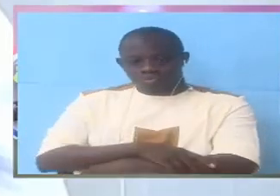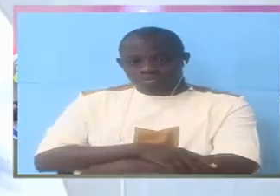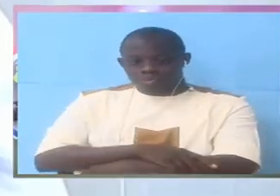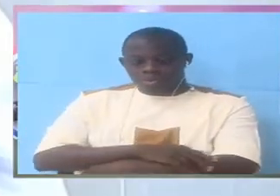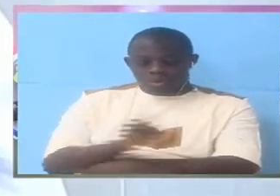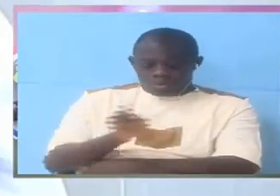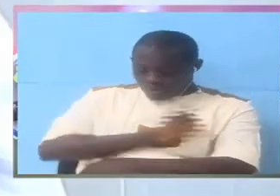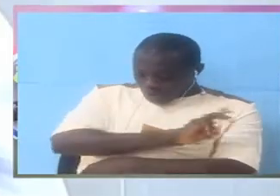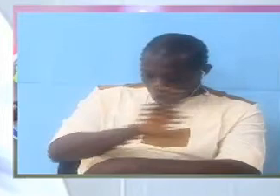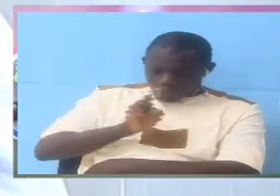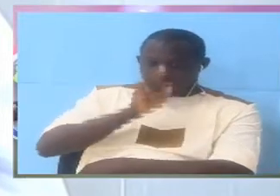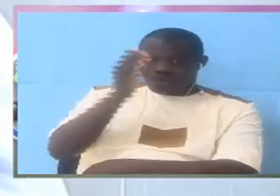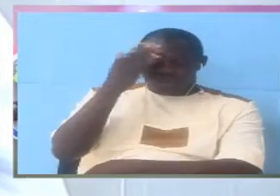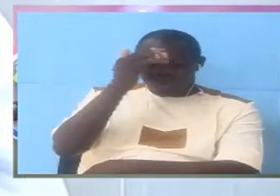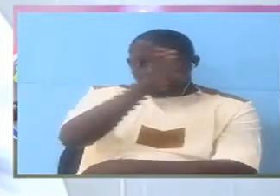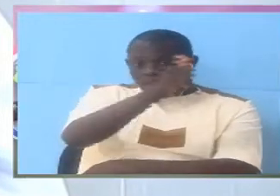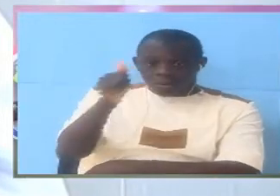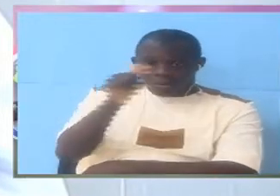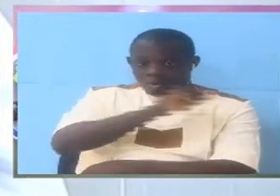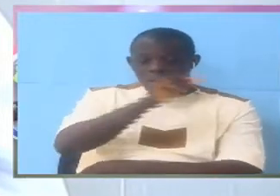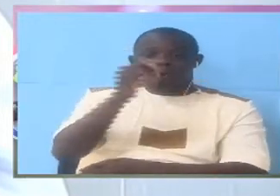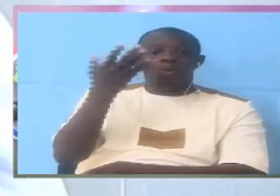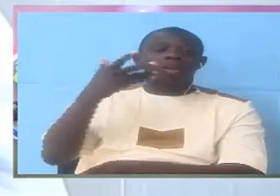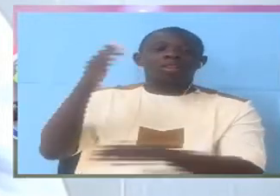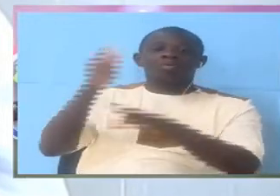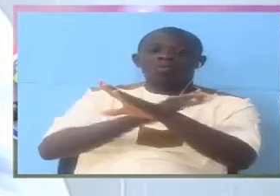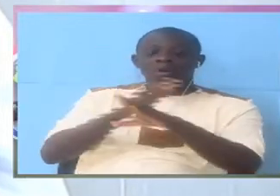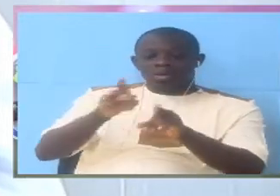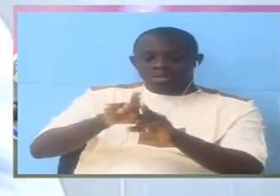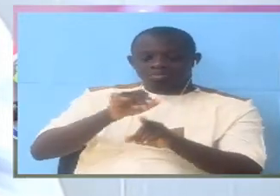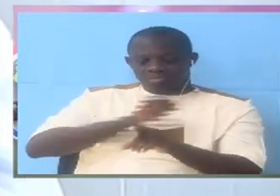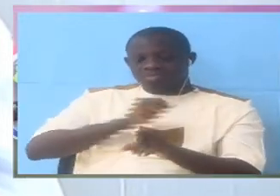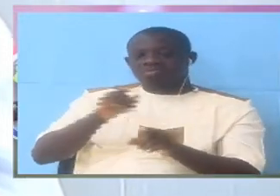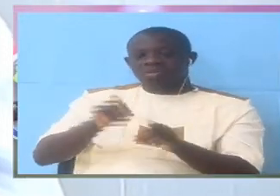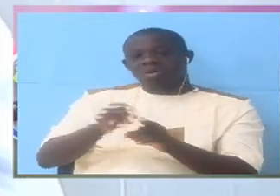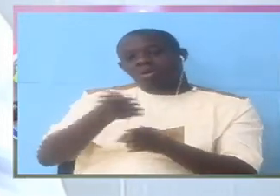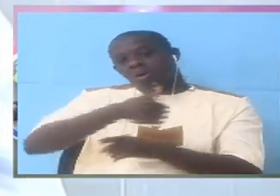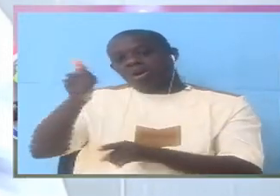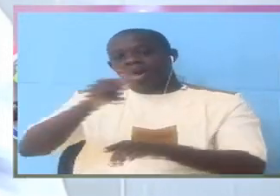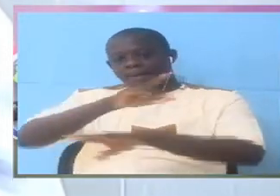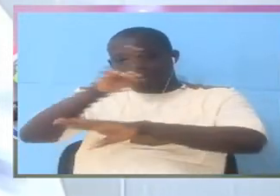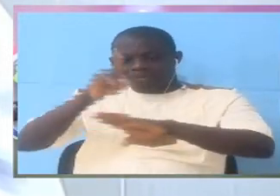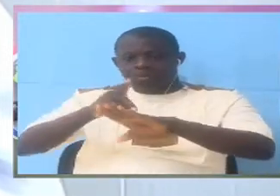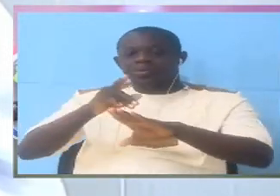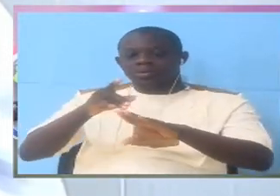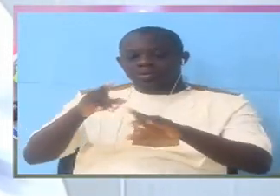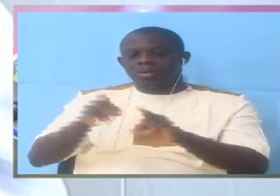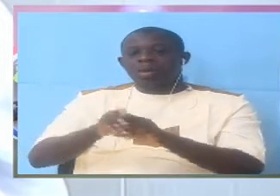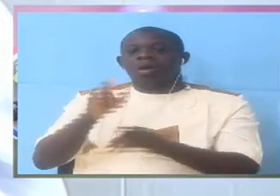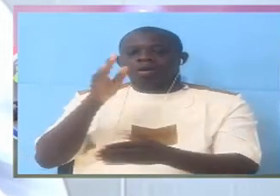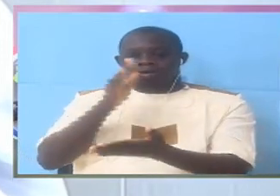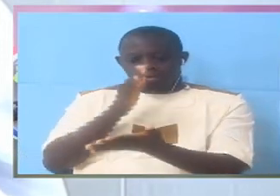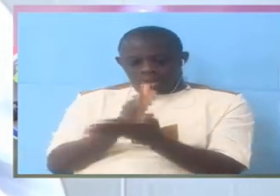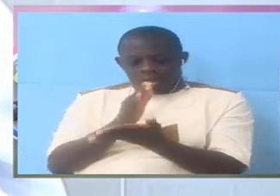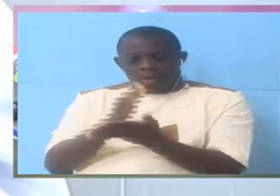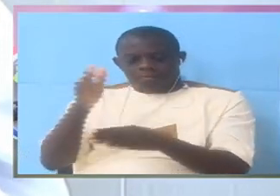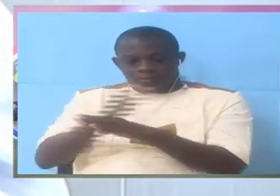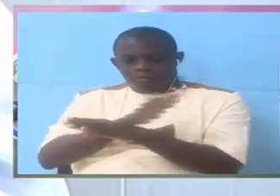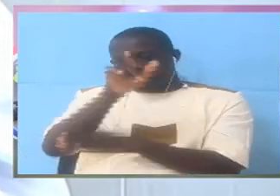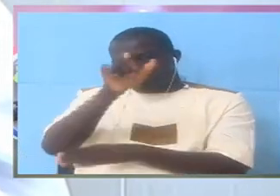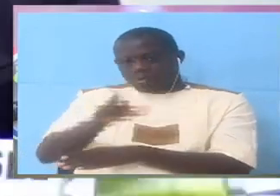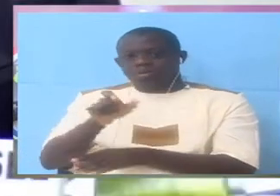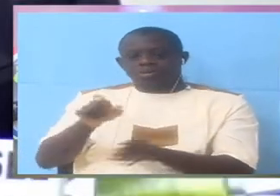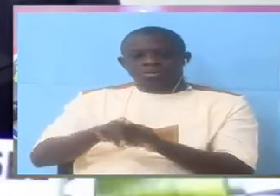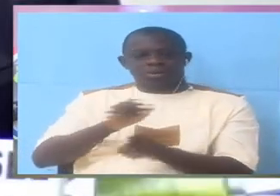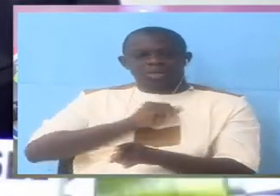knew each other when he was at the military int. I should tell you, he was my agent. I recruited Wassa. He did